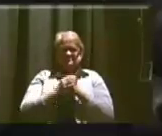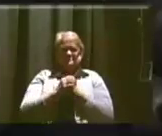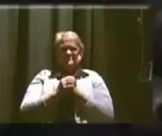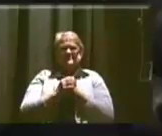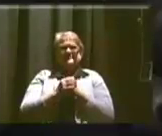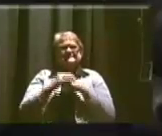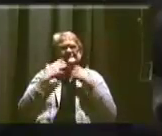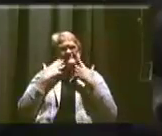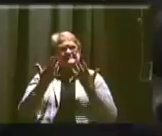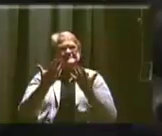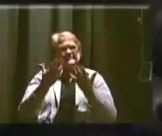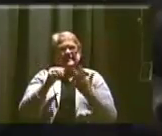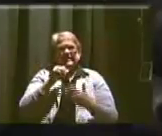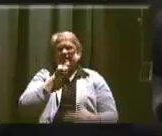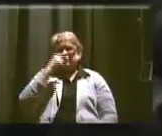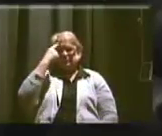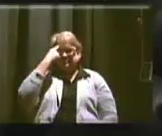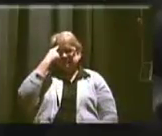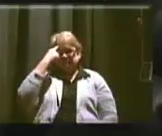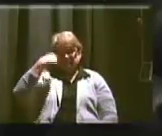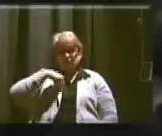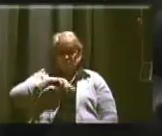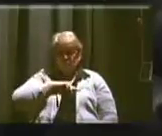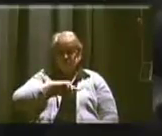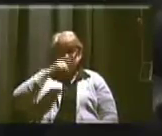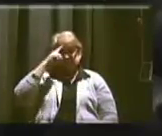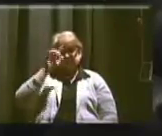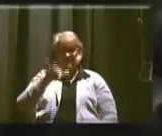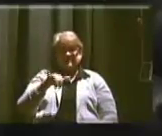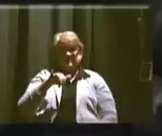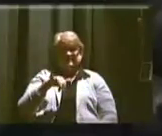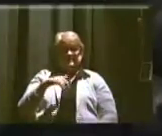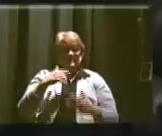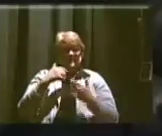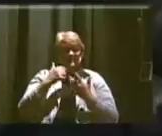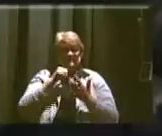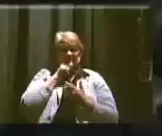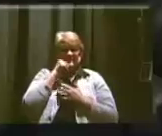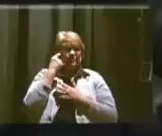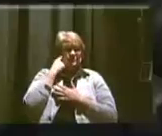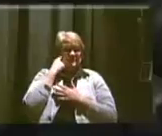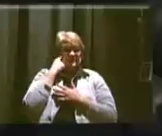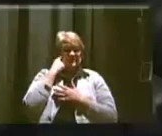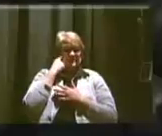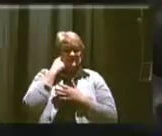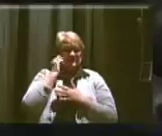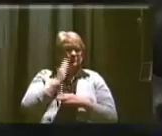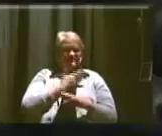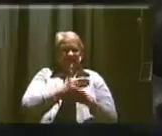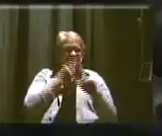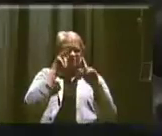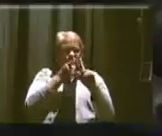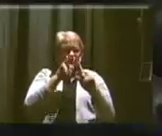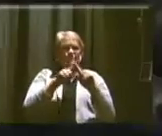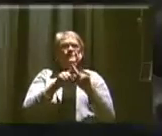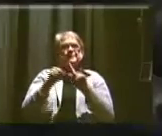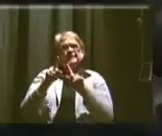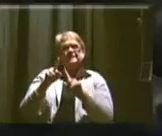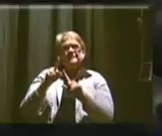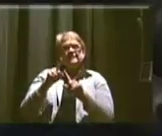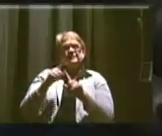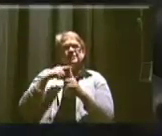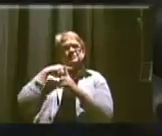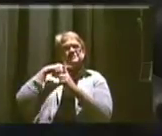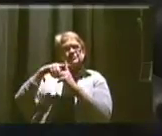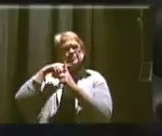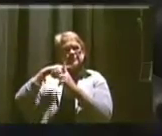we're thinking like that, and I don't think that's the direction really that we were headed, but I did want to